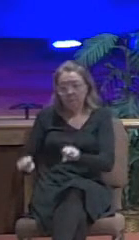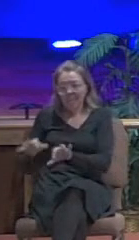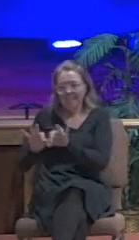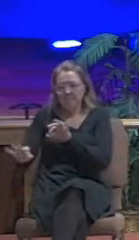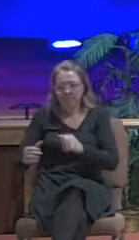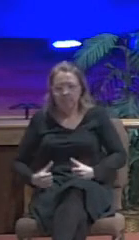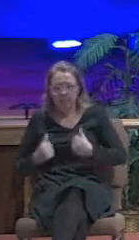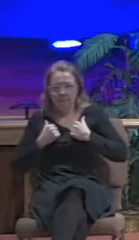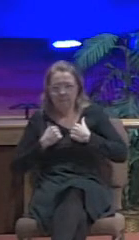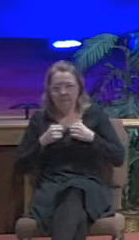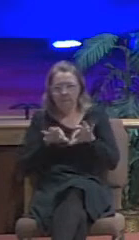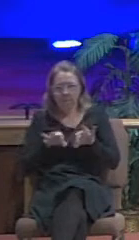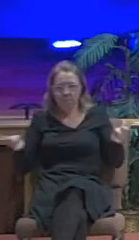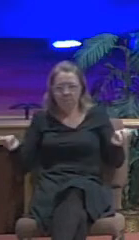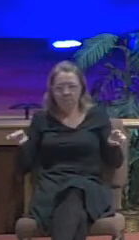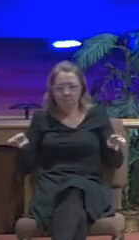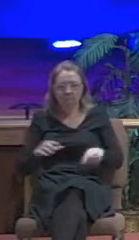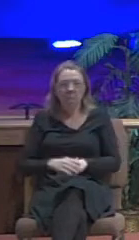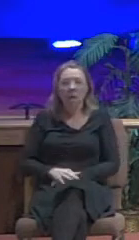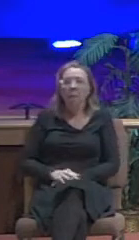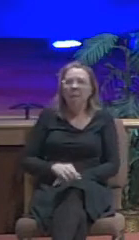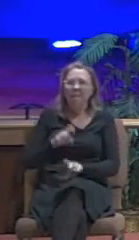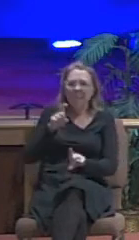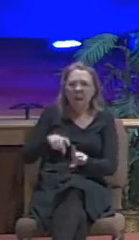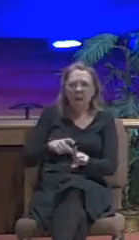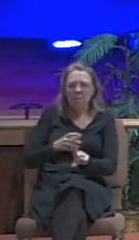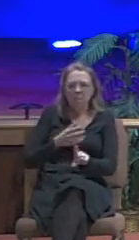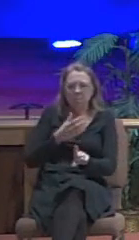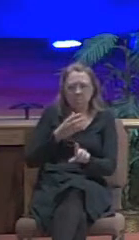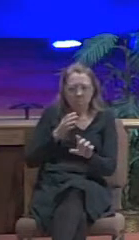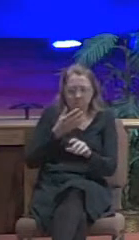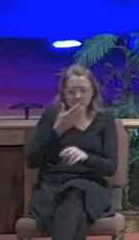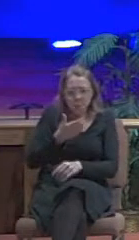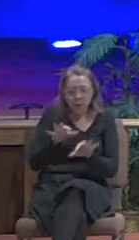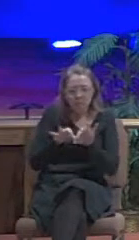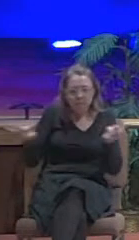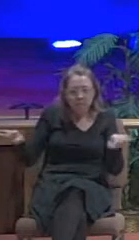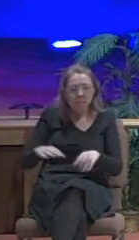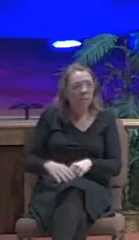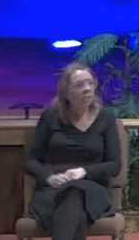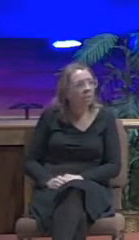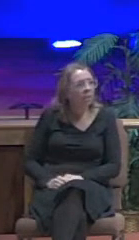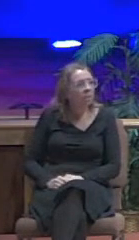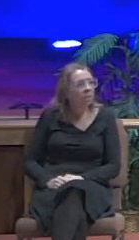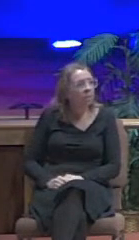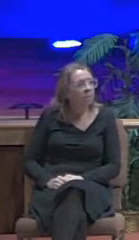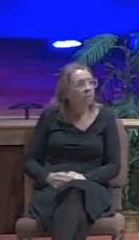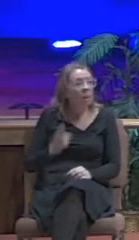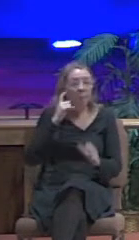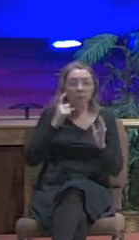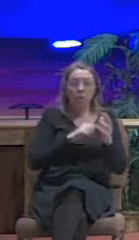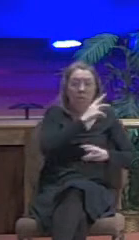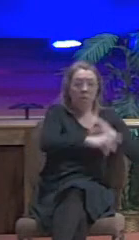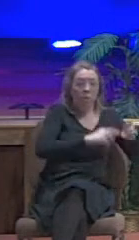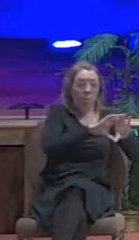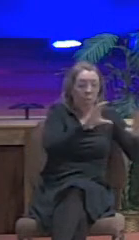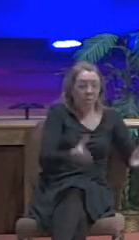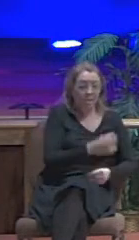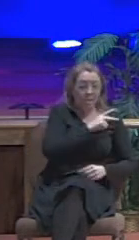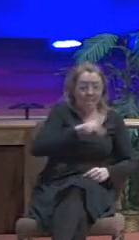need to get in. But you see how contrary this is to the world's kingdom? The world's kingdom says he who has the most stuff